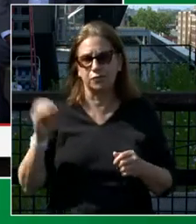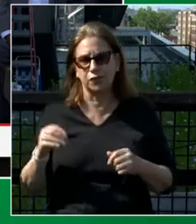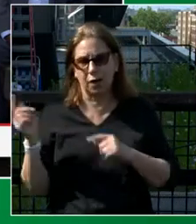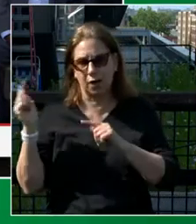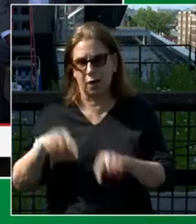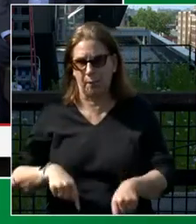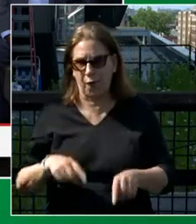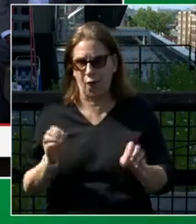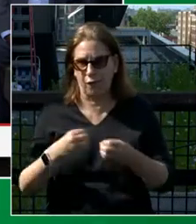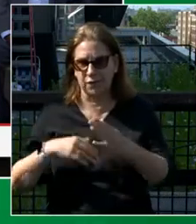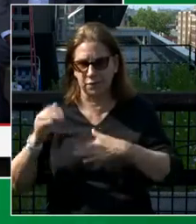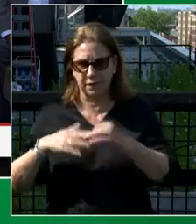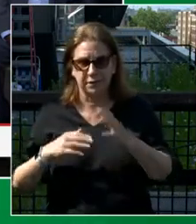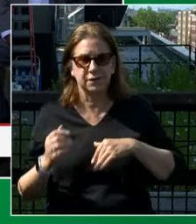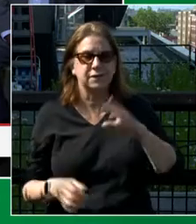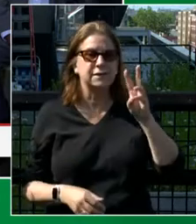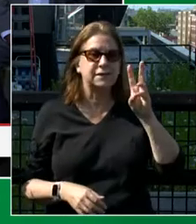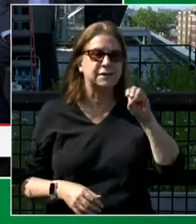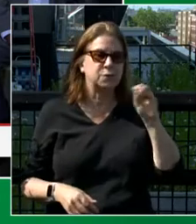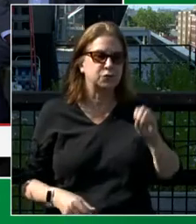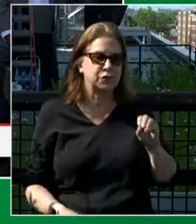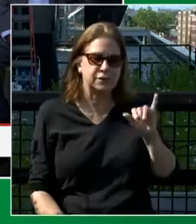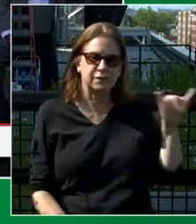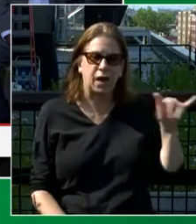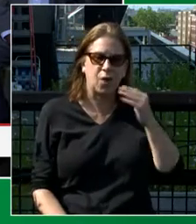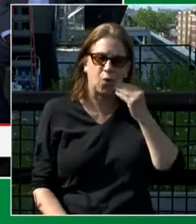Communications. How do you did you approach it throughout the